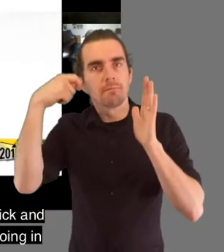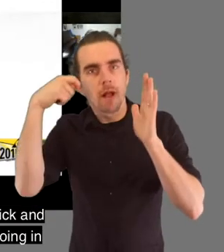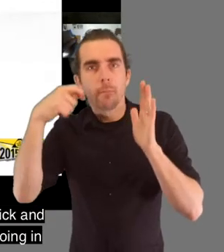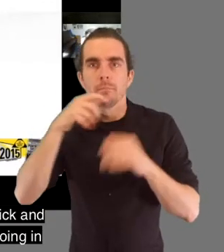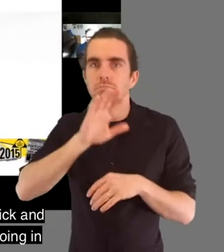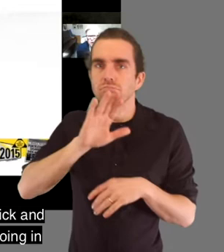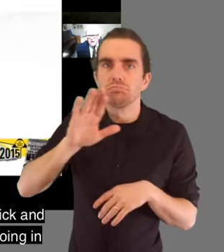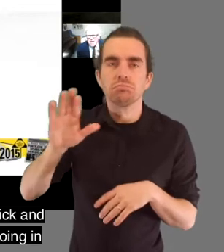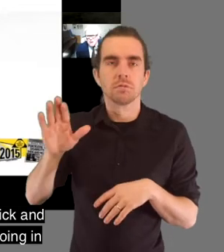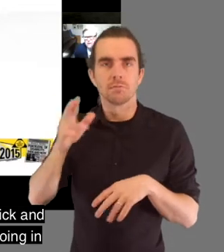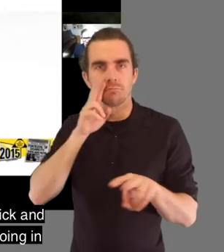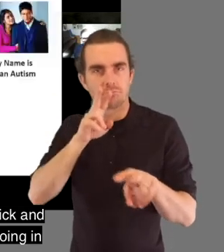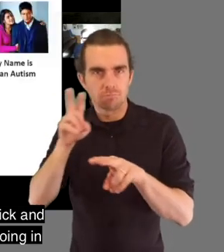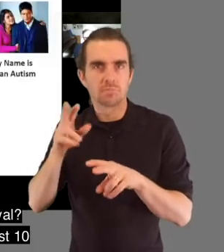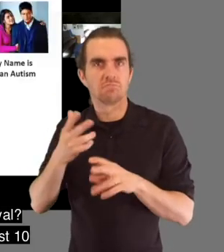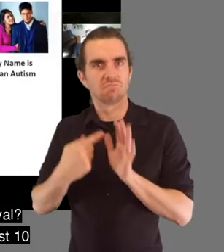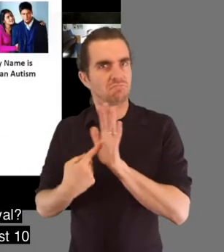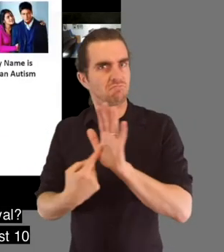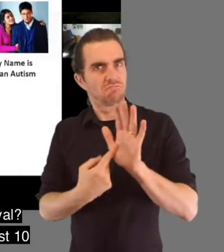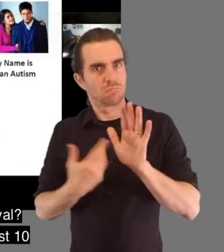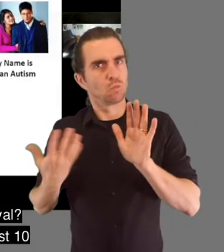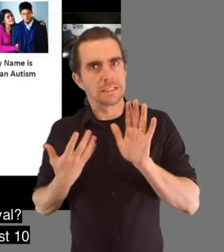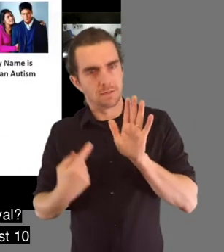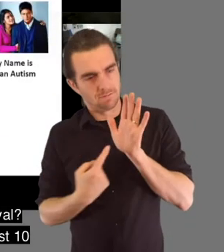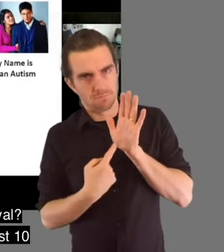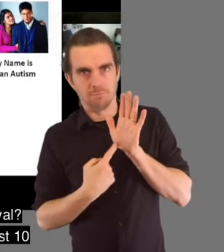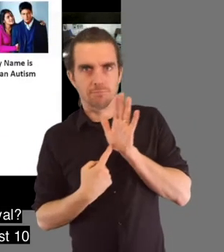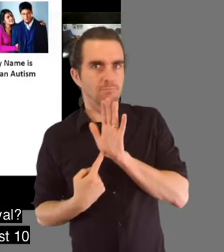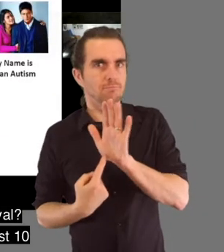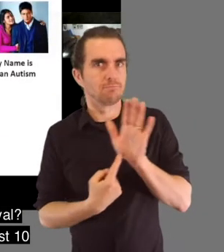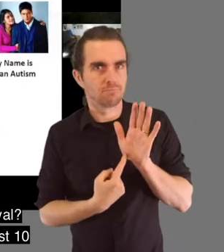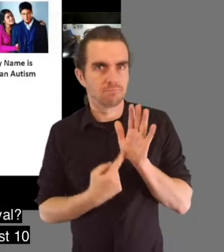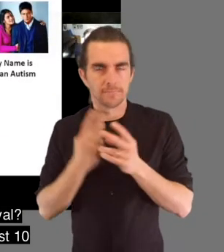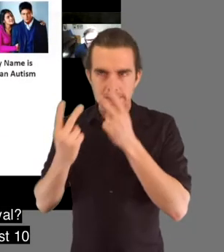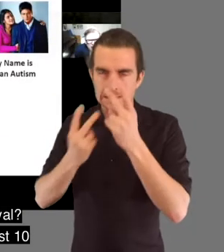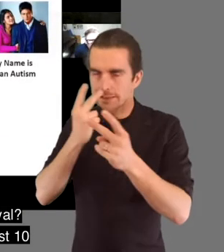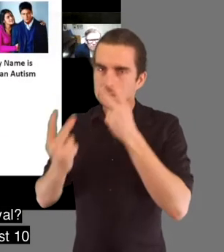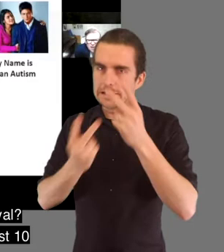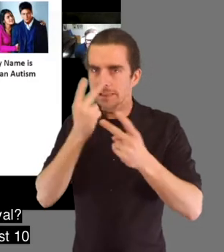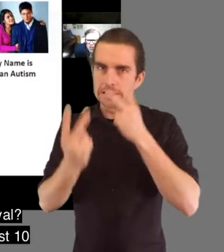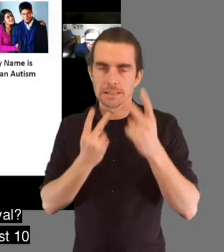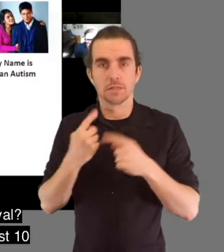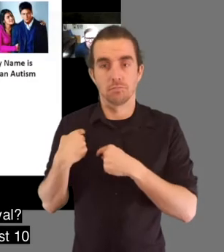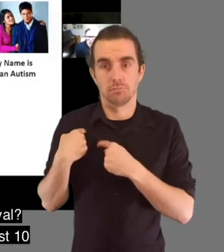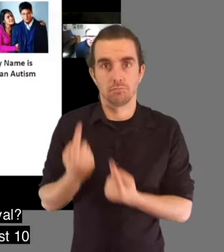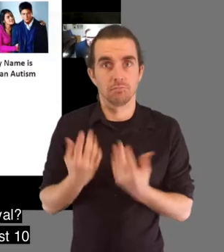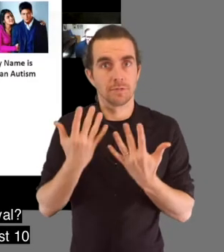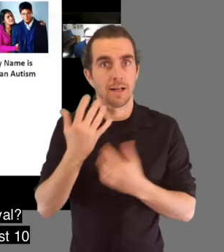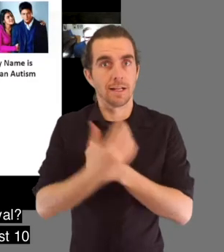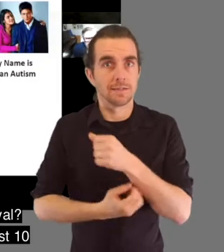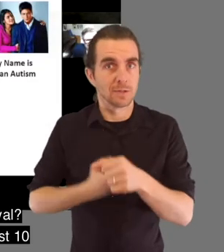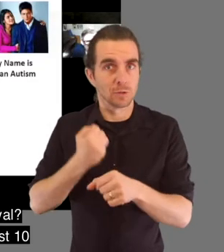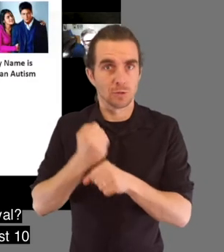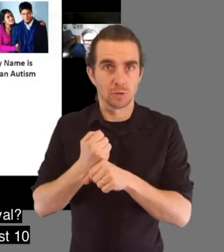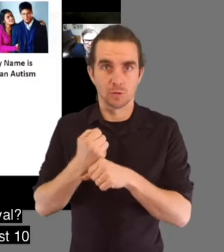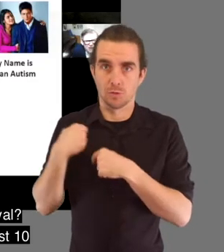around us. Well, how are we doing in terms of presentation, of portrayal? What's been noticeable